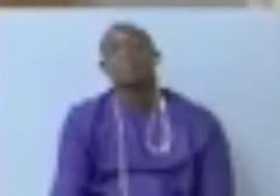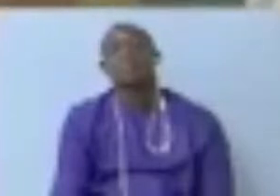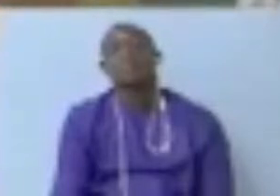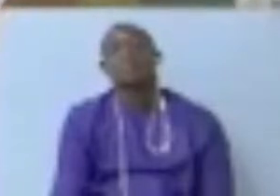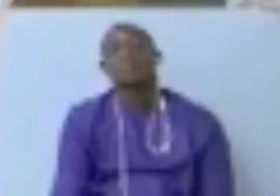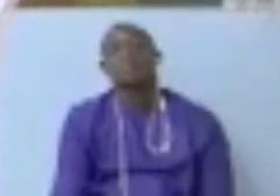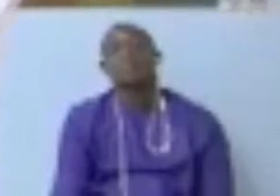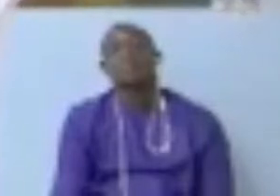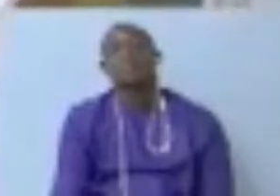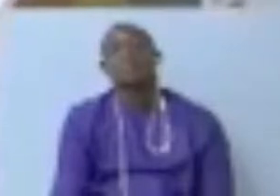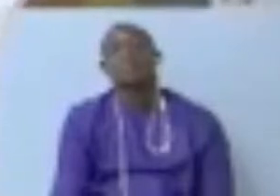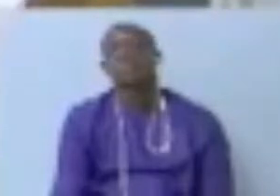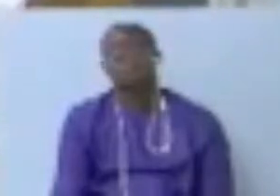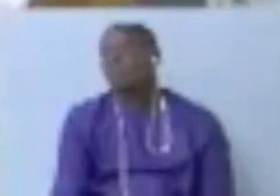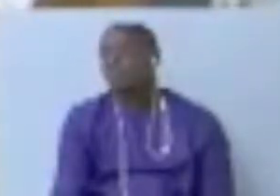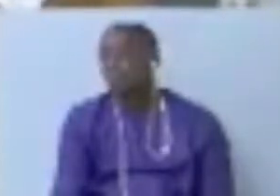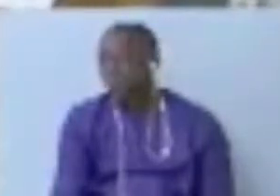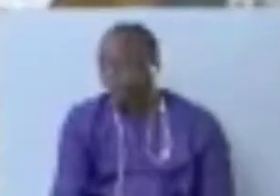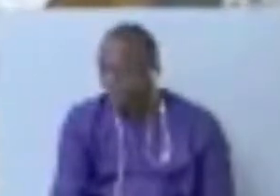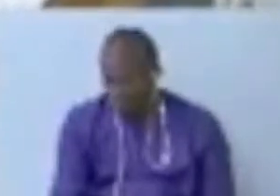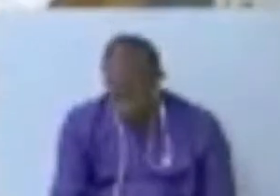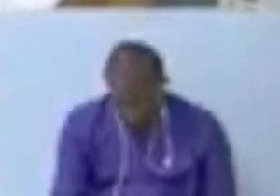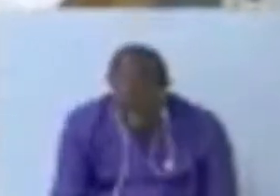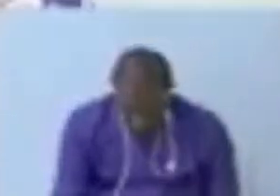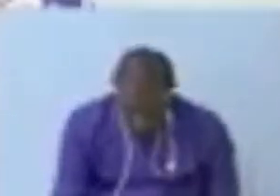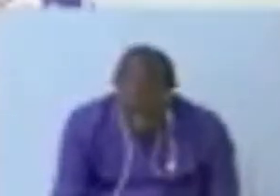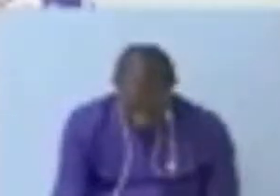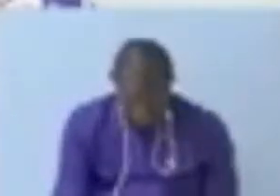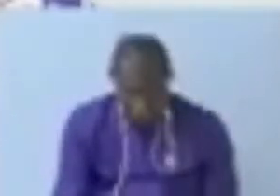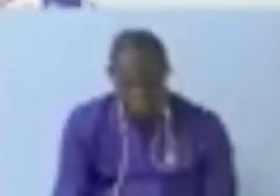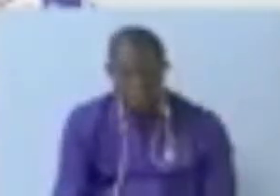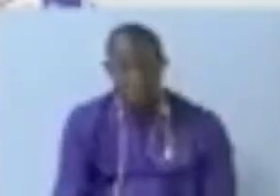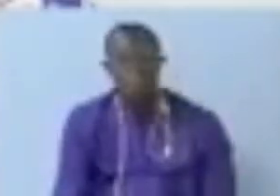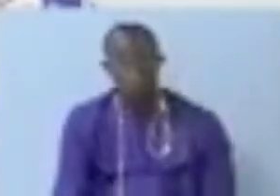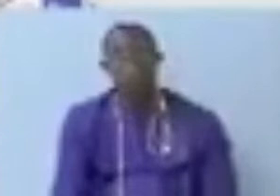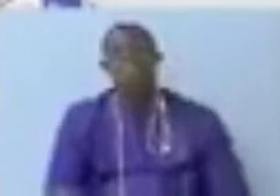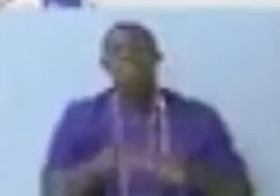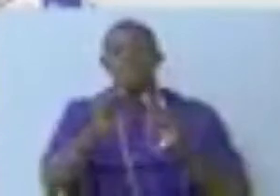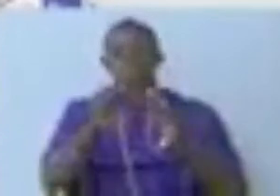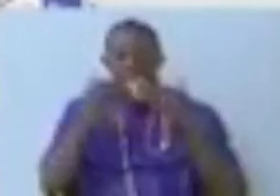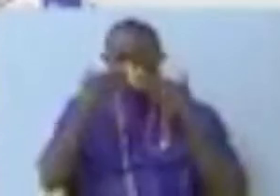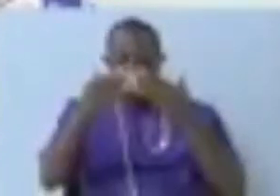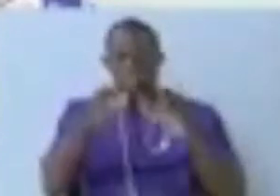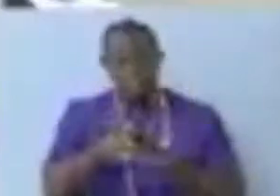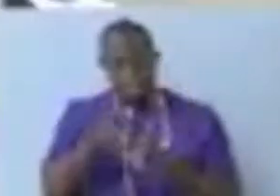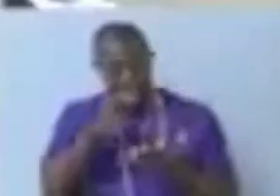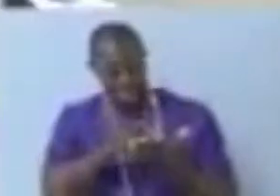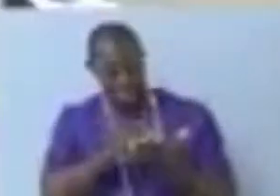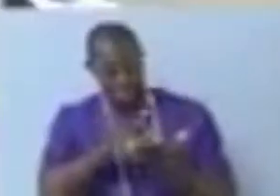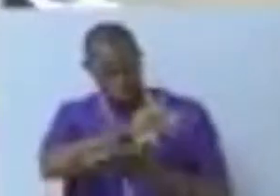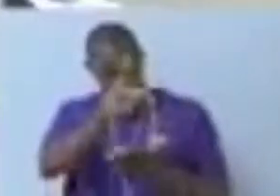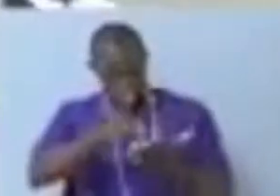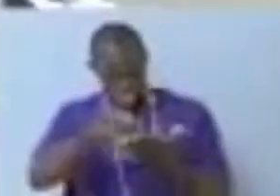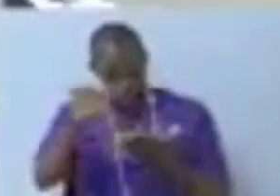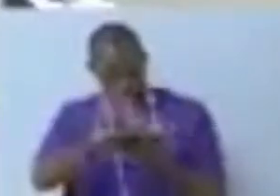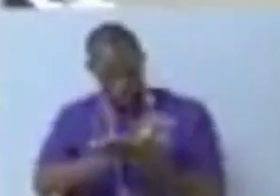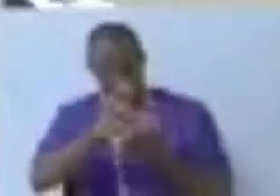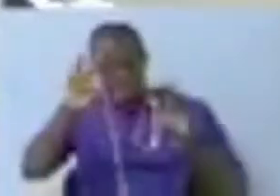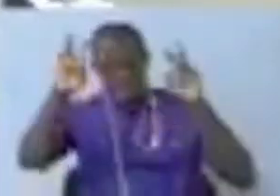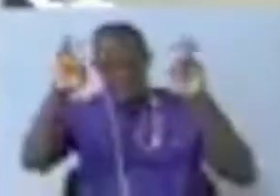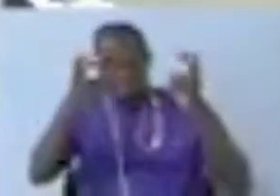could you tell us, my counsel, kindly tell the commission the title of that document? Yeah, first of all,